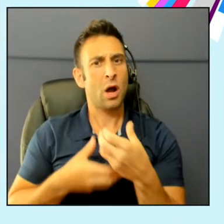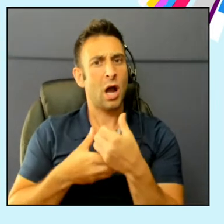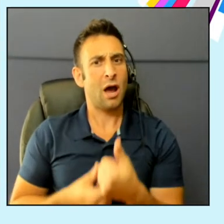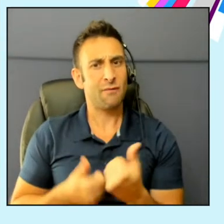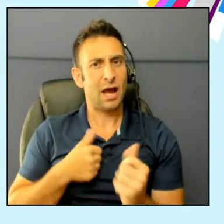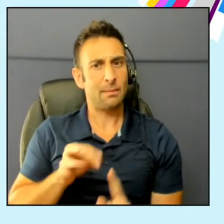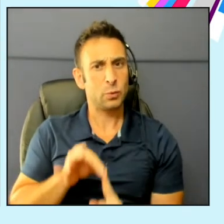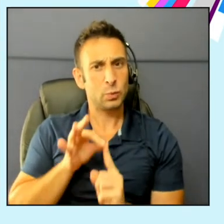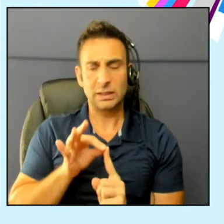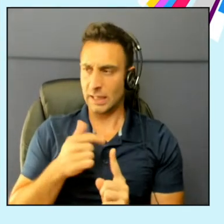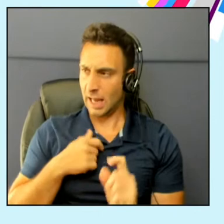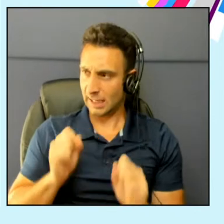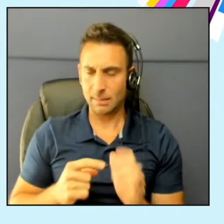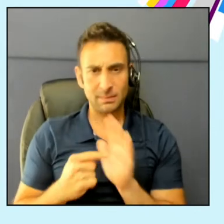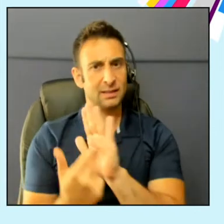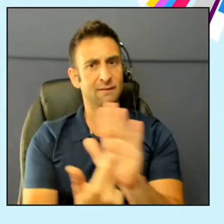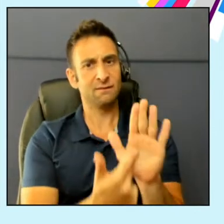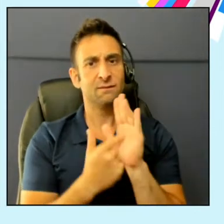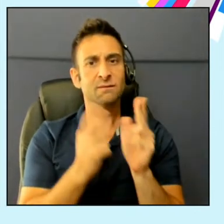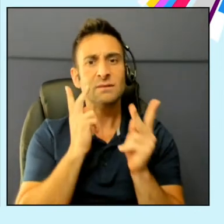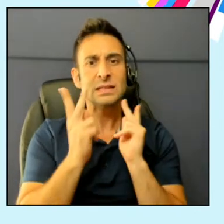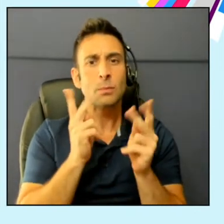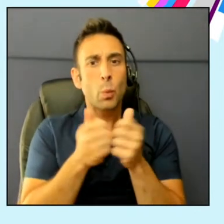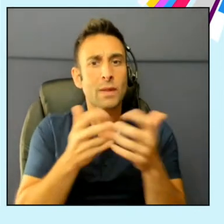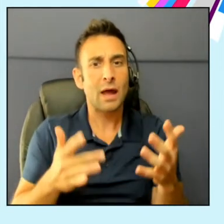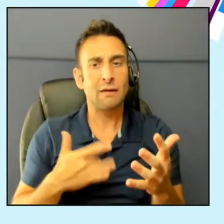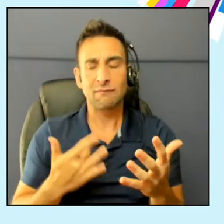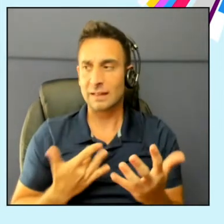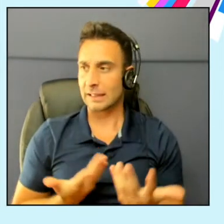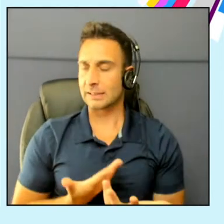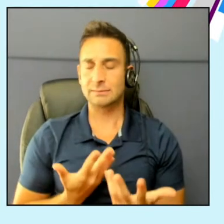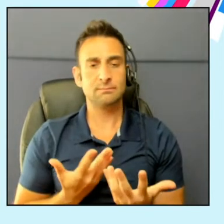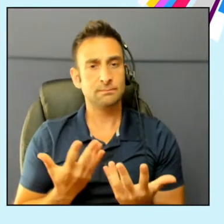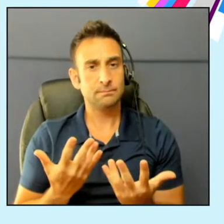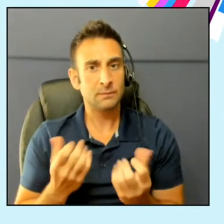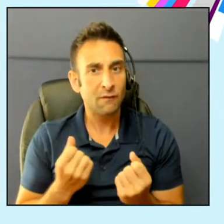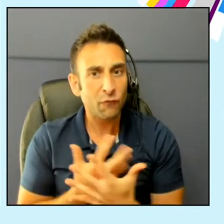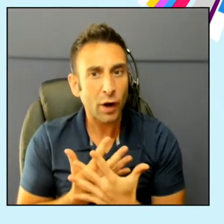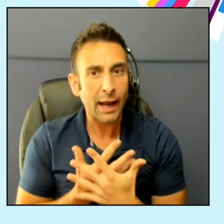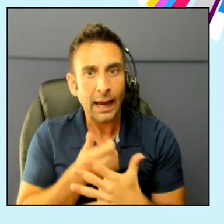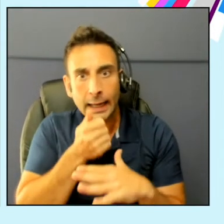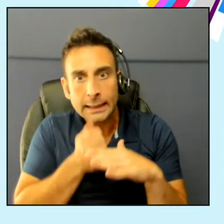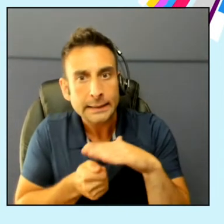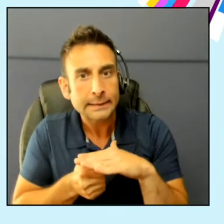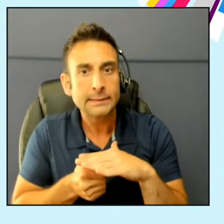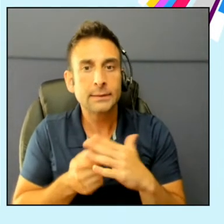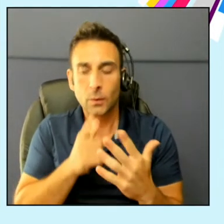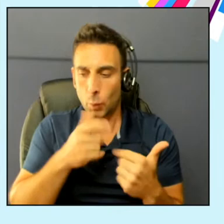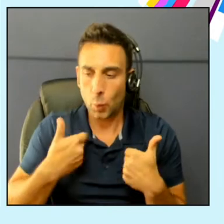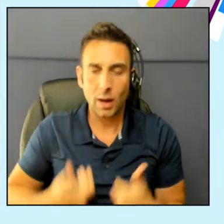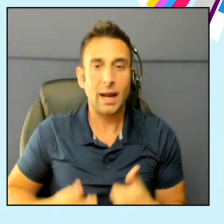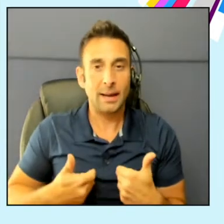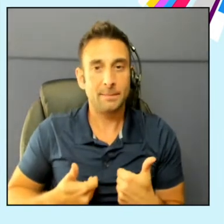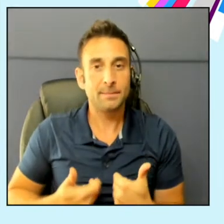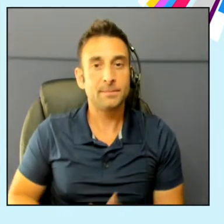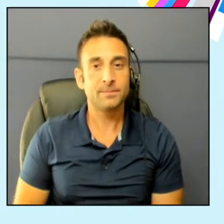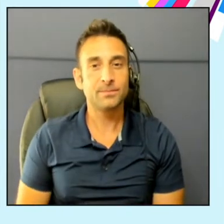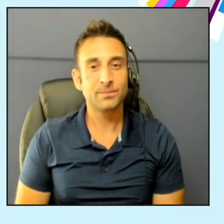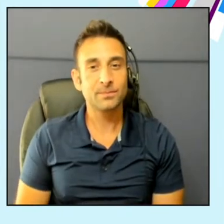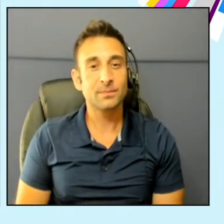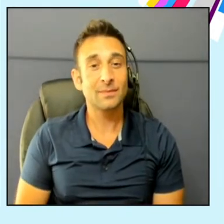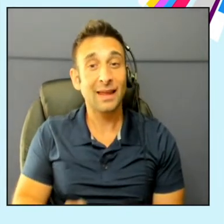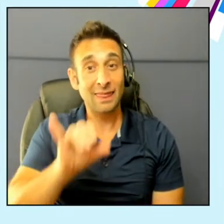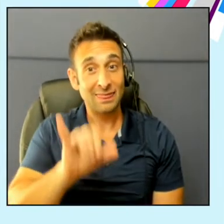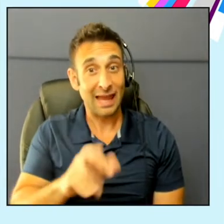visible without any problem, without being too afraid of being who they are. So this is the reason why I think it's